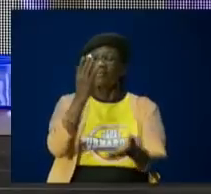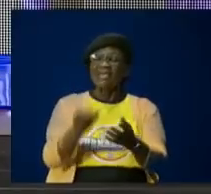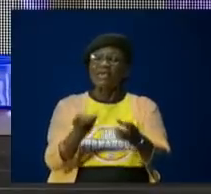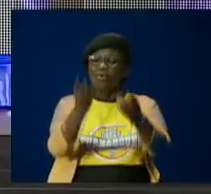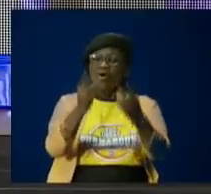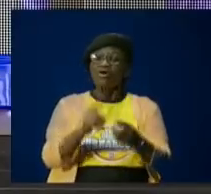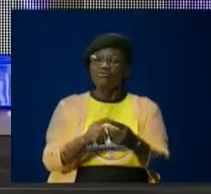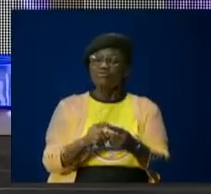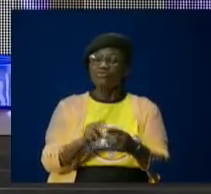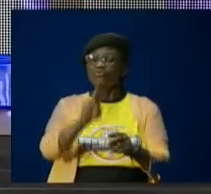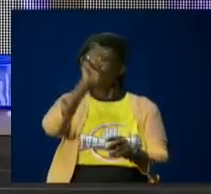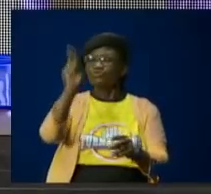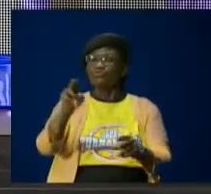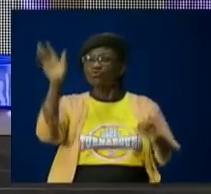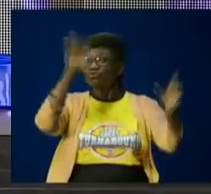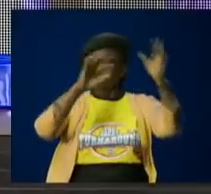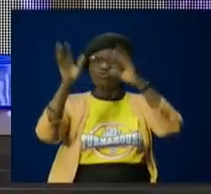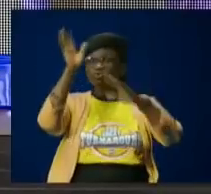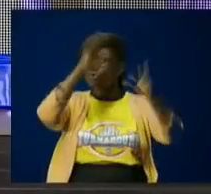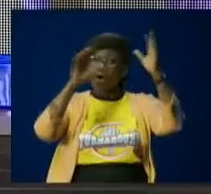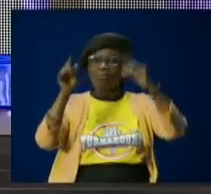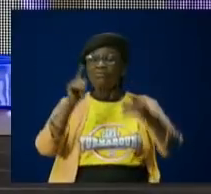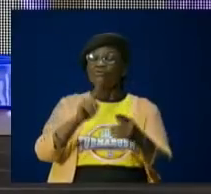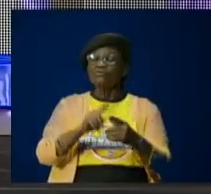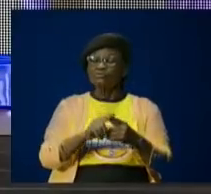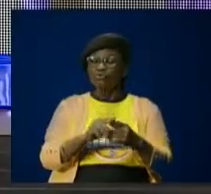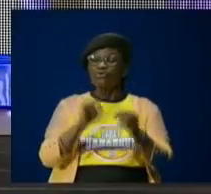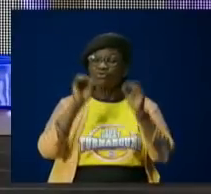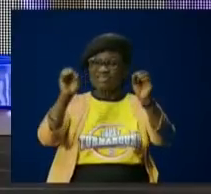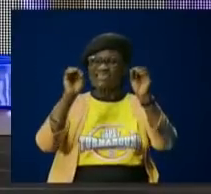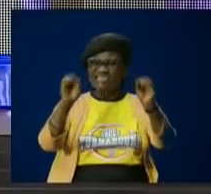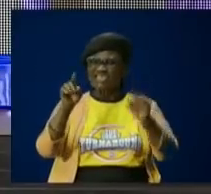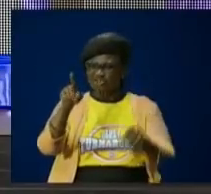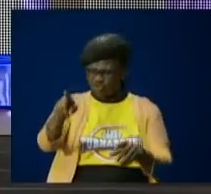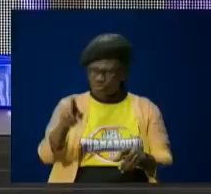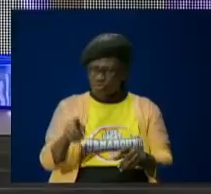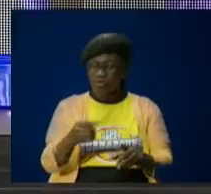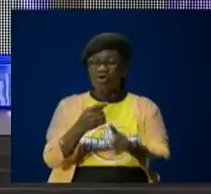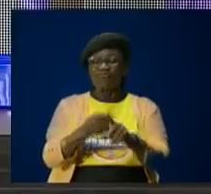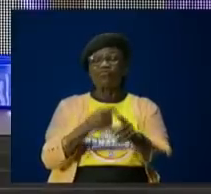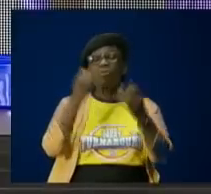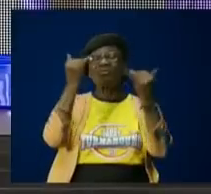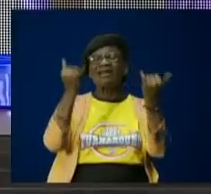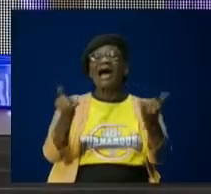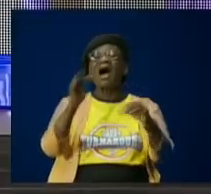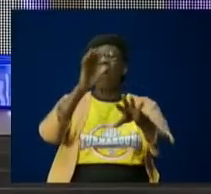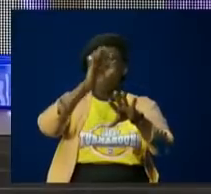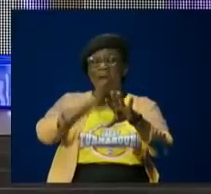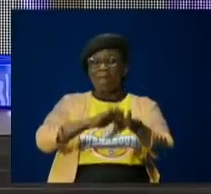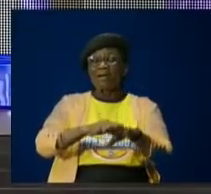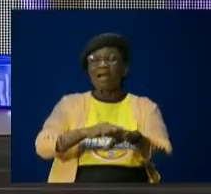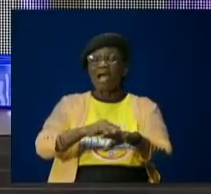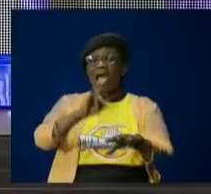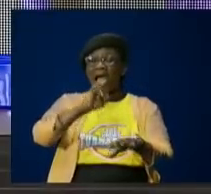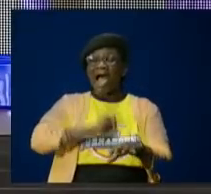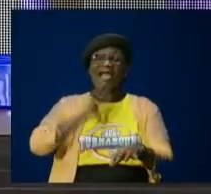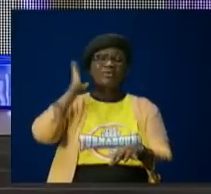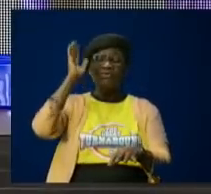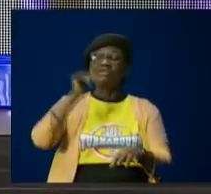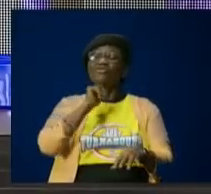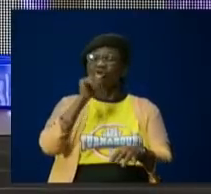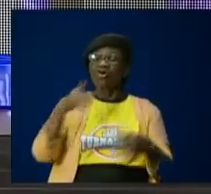From now on, I won't fear any storm as long as I know